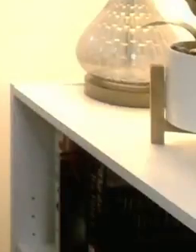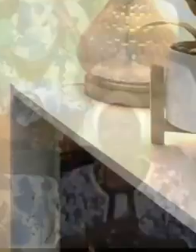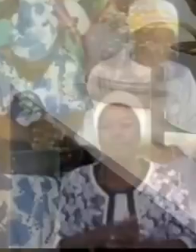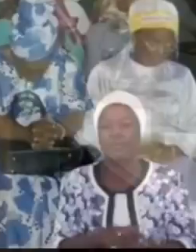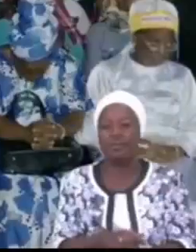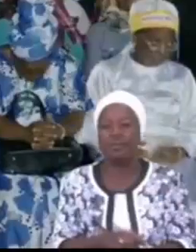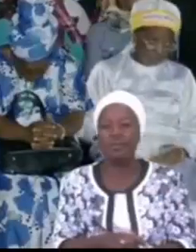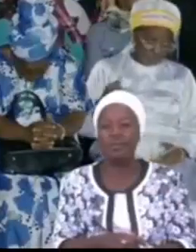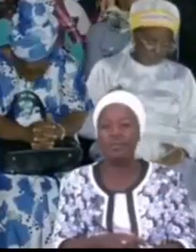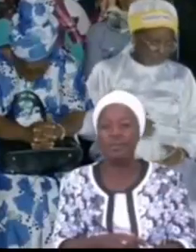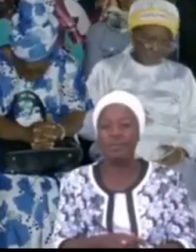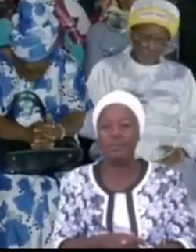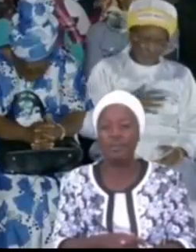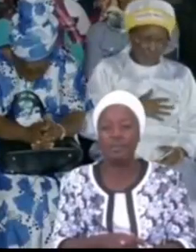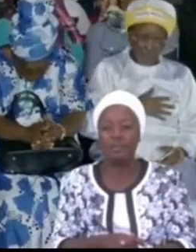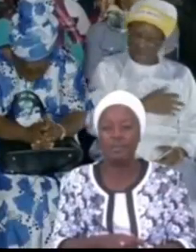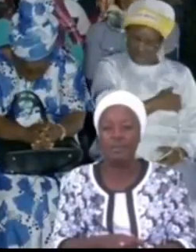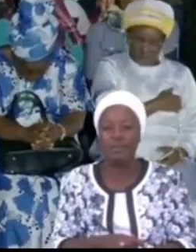Present them before the Lord.